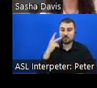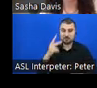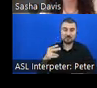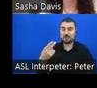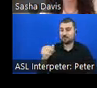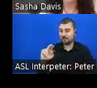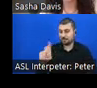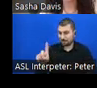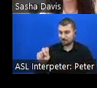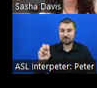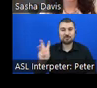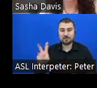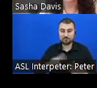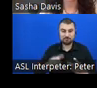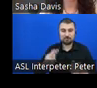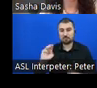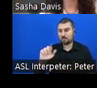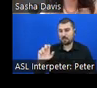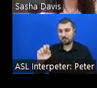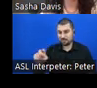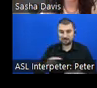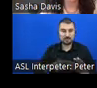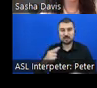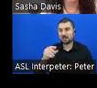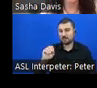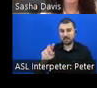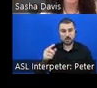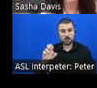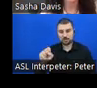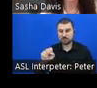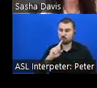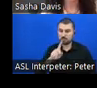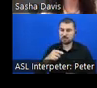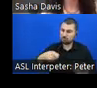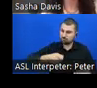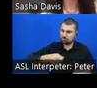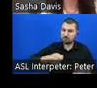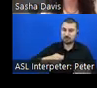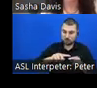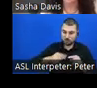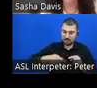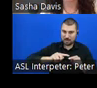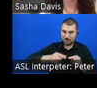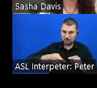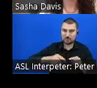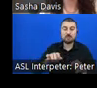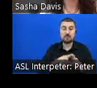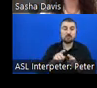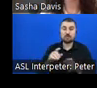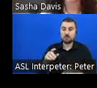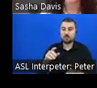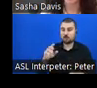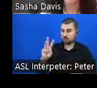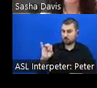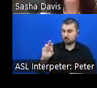hand saws. We see mallets. We see gouges. Gouges are just rounded chisels. And also coils of wire, which were used